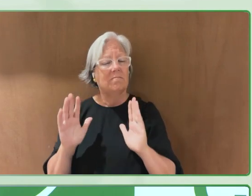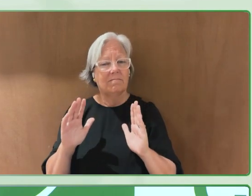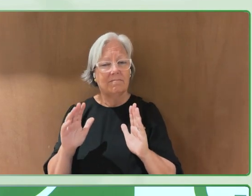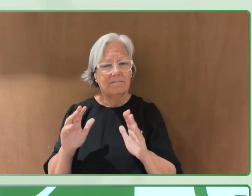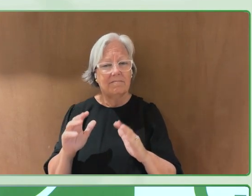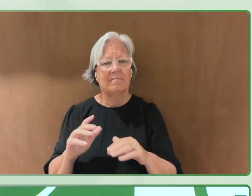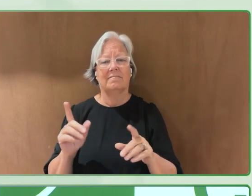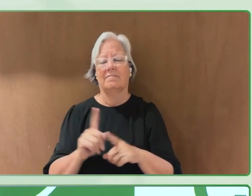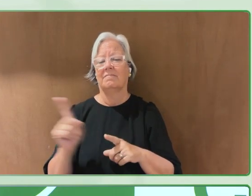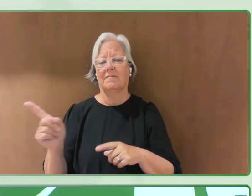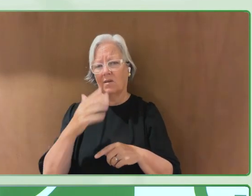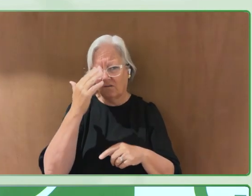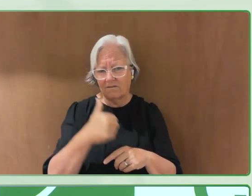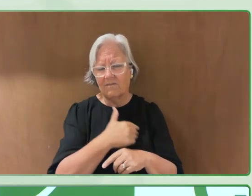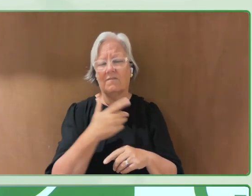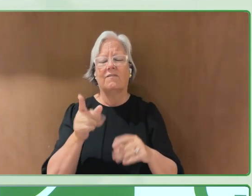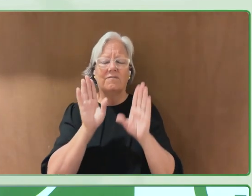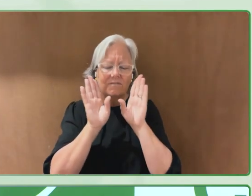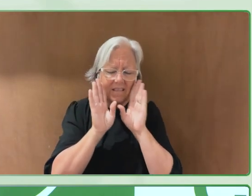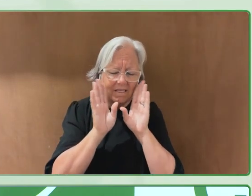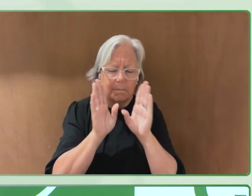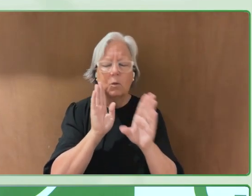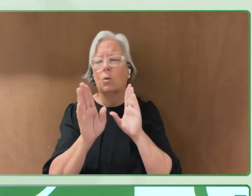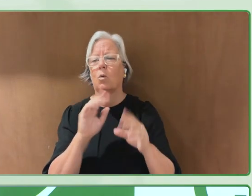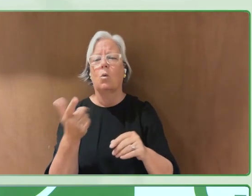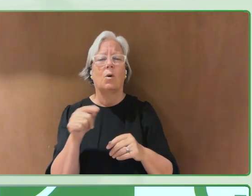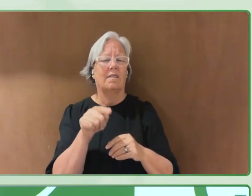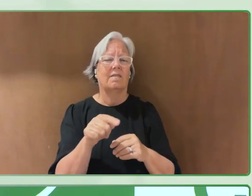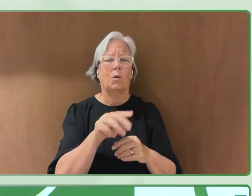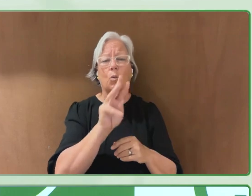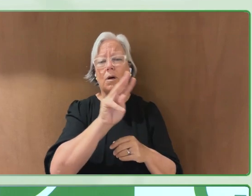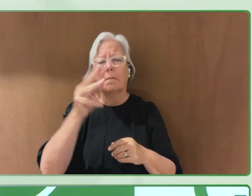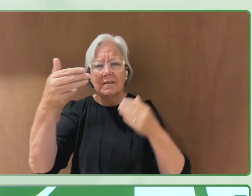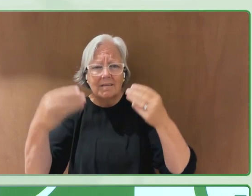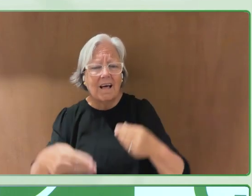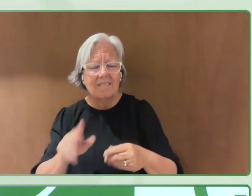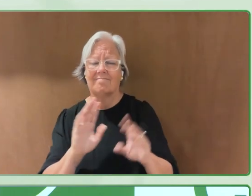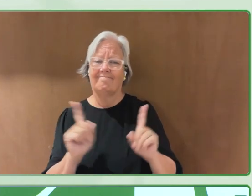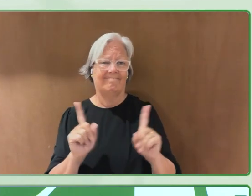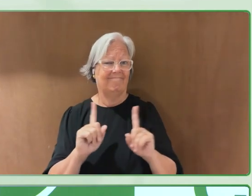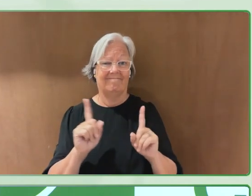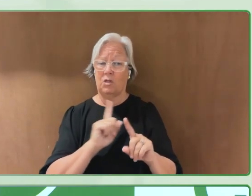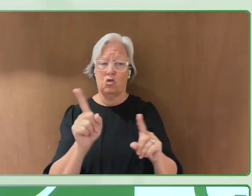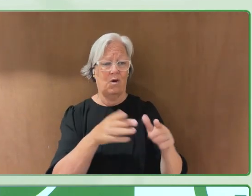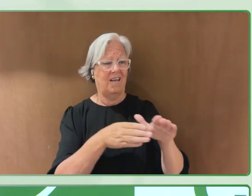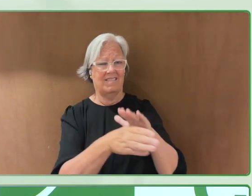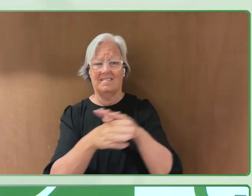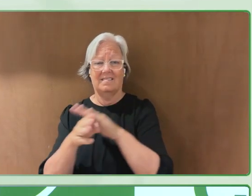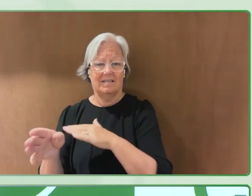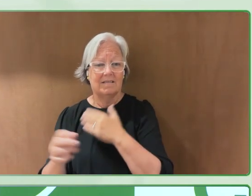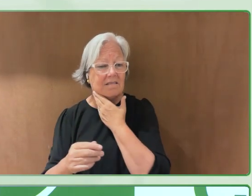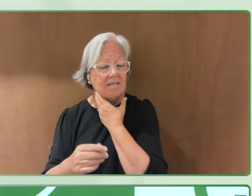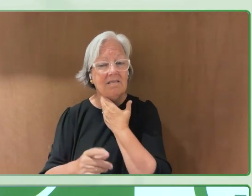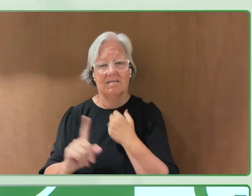websites, the Instagrams, it's not accessible for them. And I'm Ali SHABBAR. He's my eyes